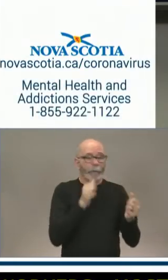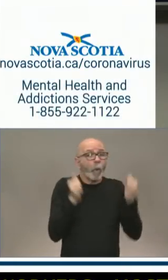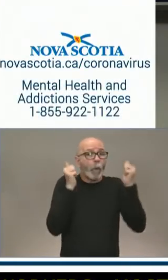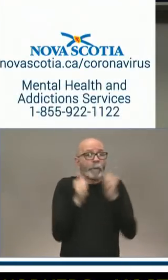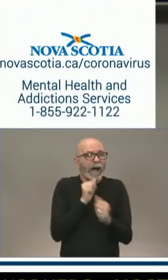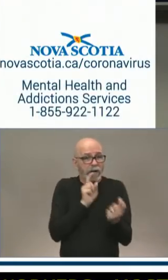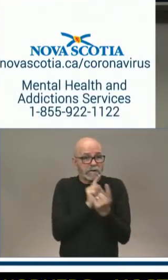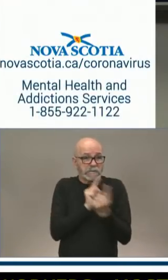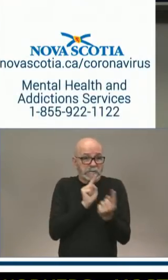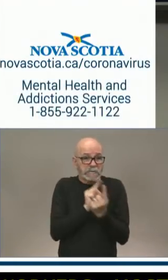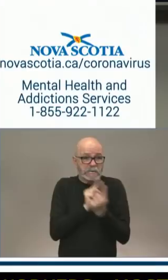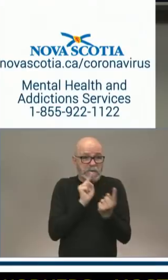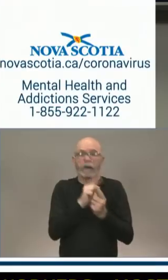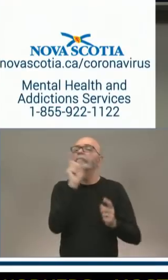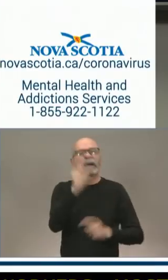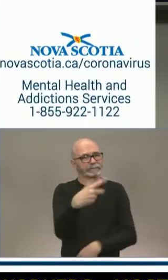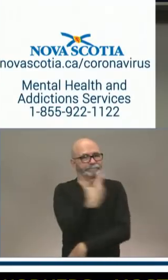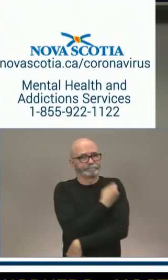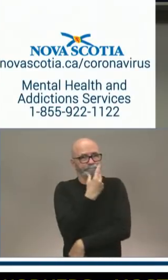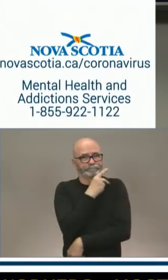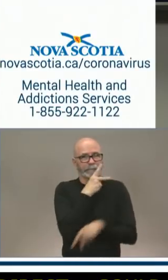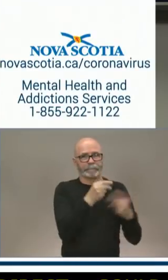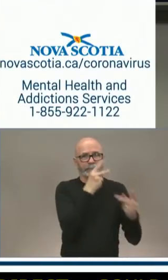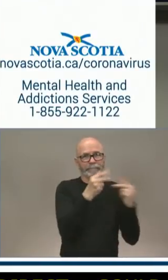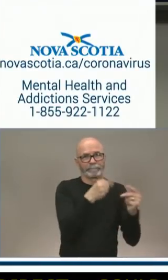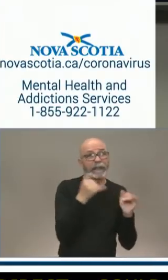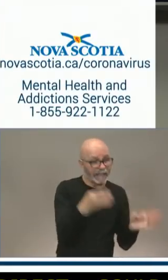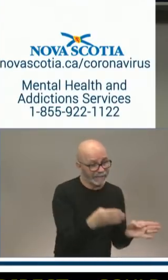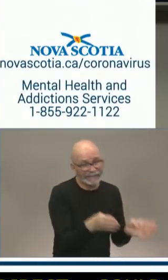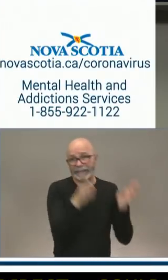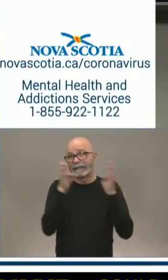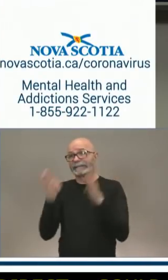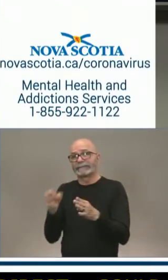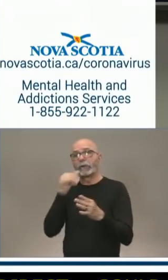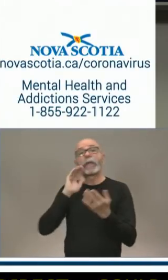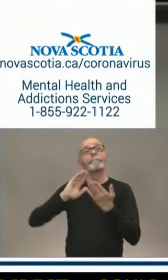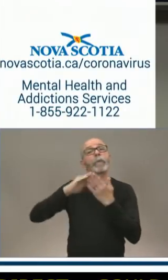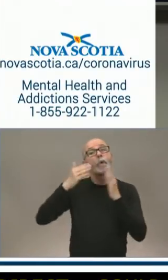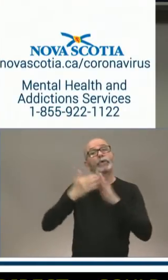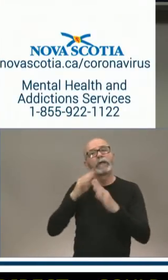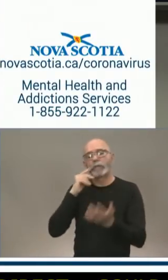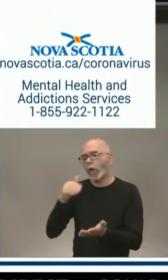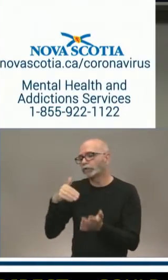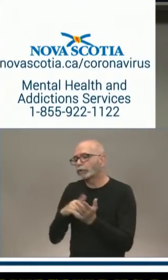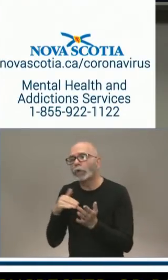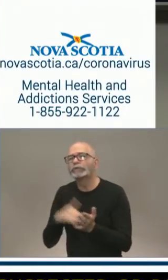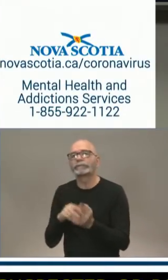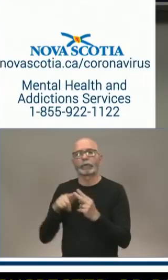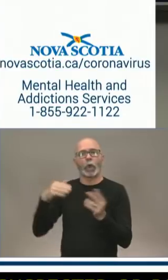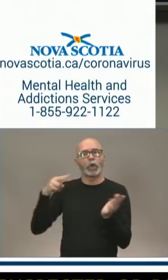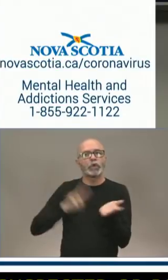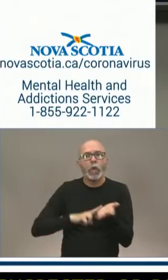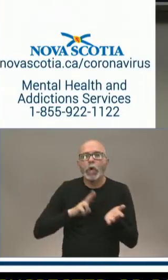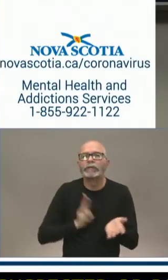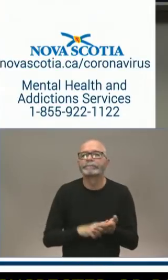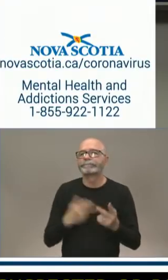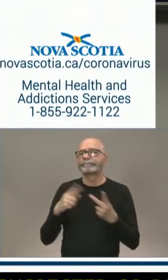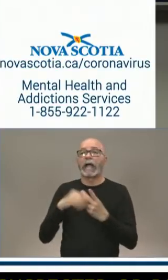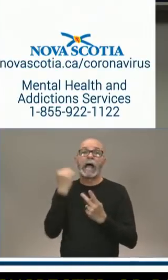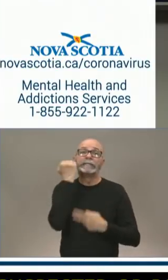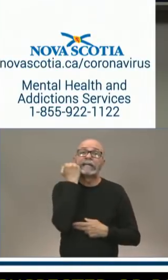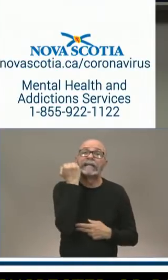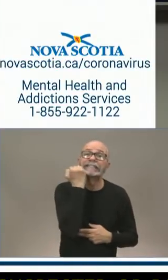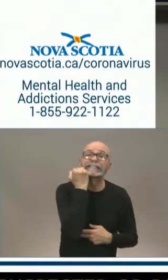shifting to more community-based healthcare providers, starting with physicians, nurses, dentists,